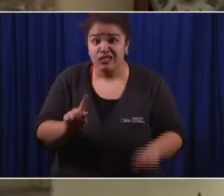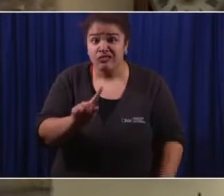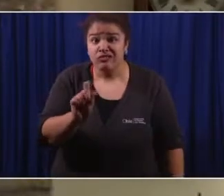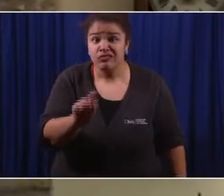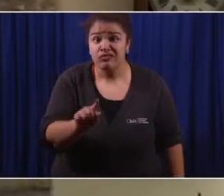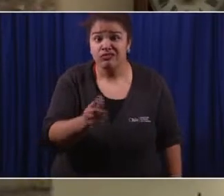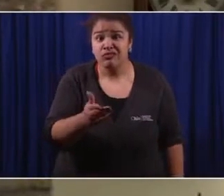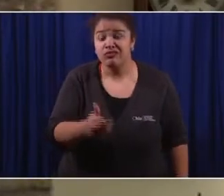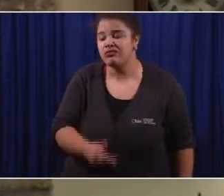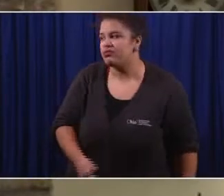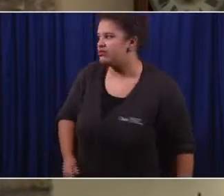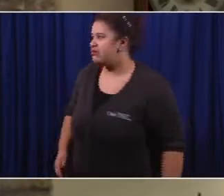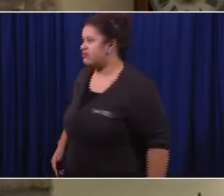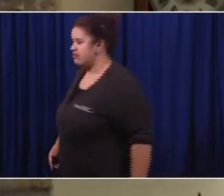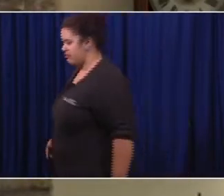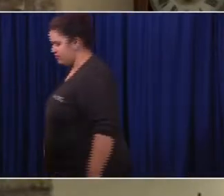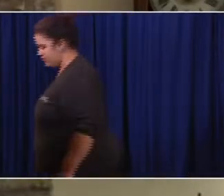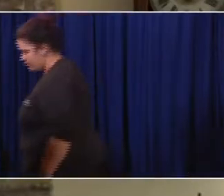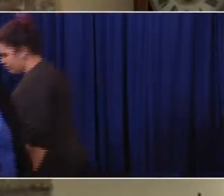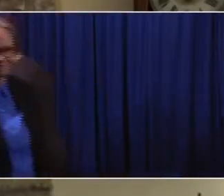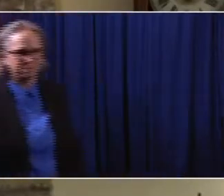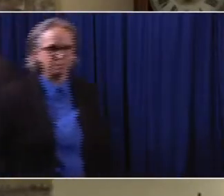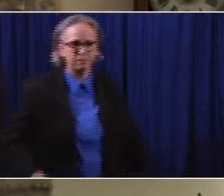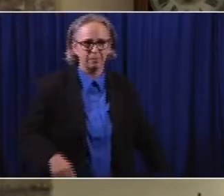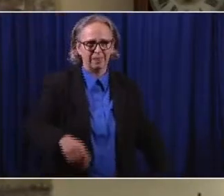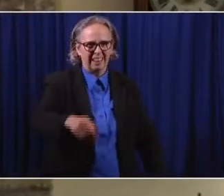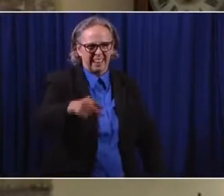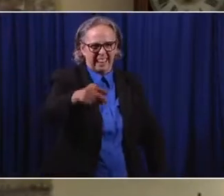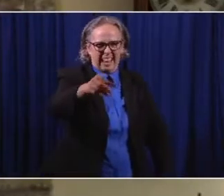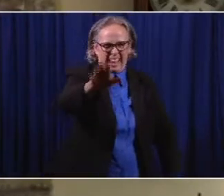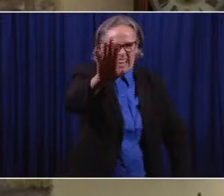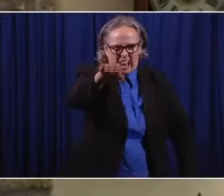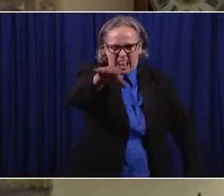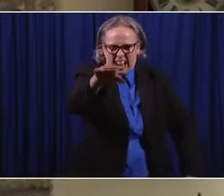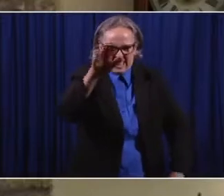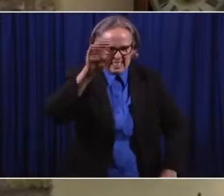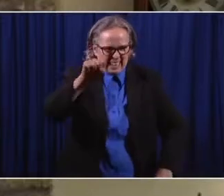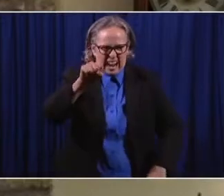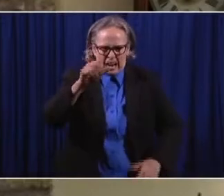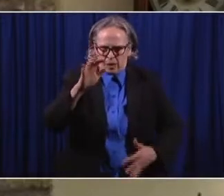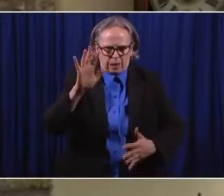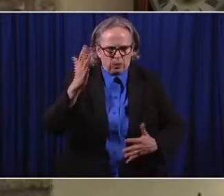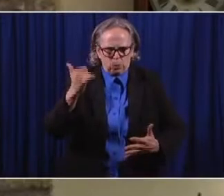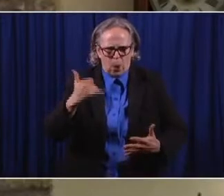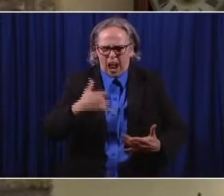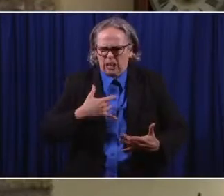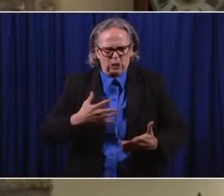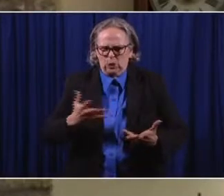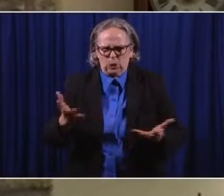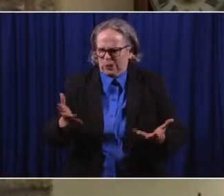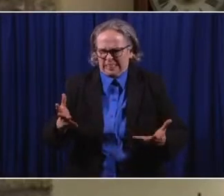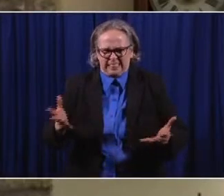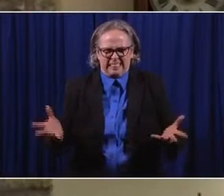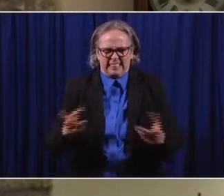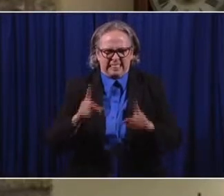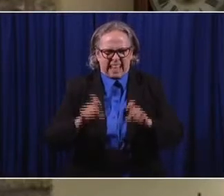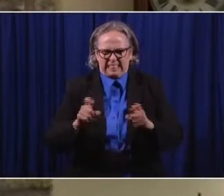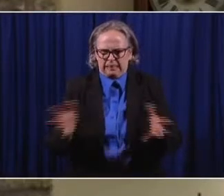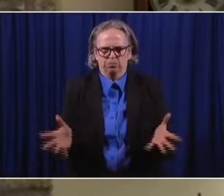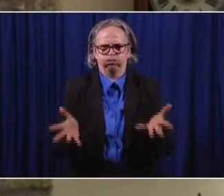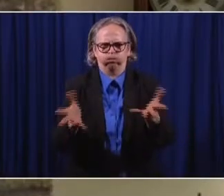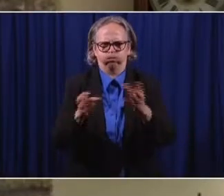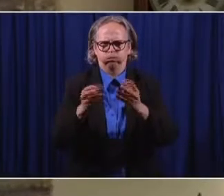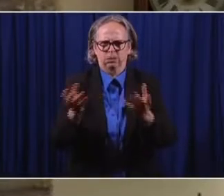Well, our team is working on that. Hospitals are working on it. Health professionals are working on it. So I have confidence that we will be able to do that.